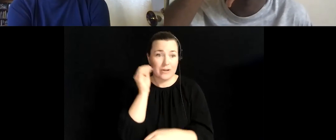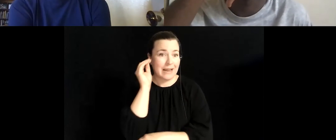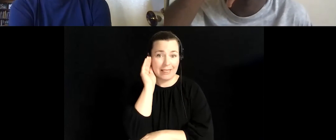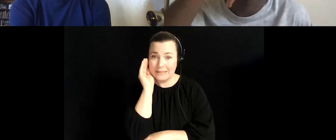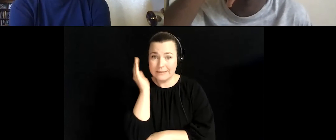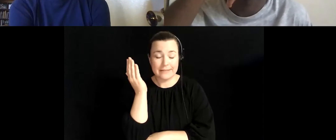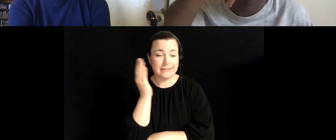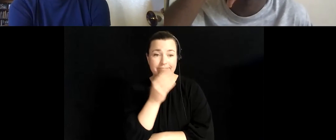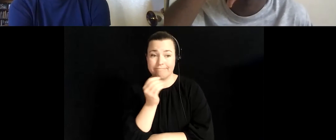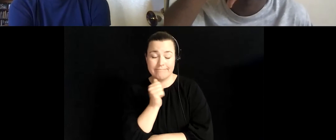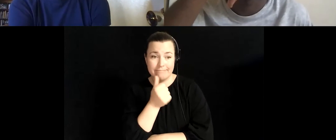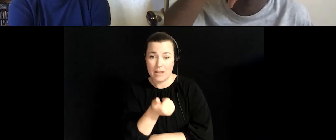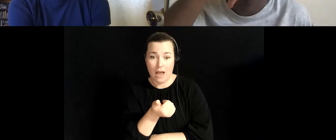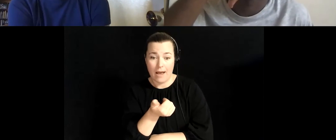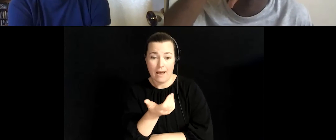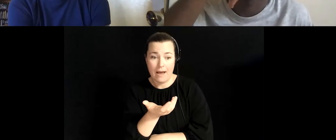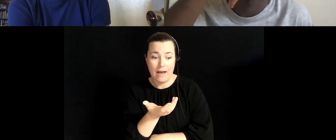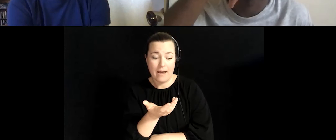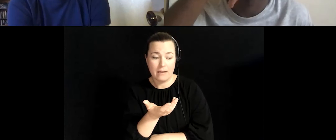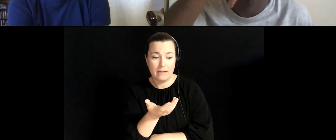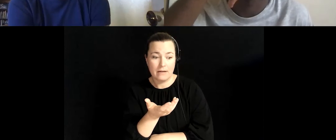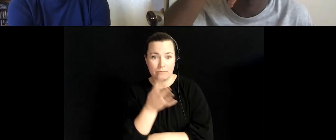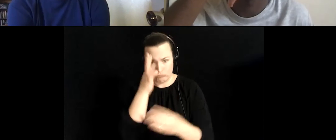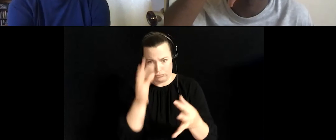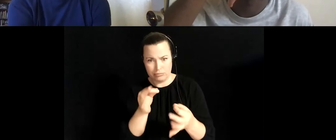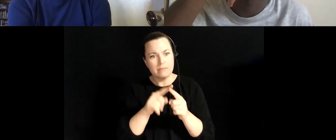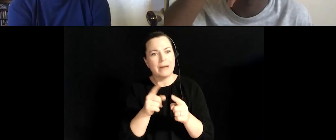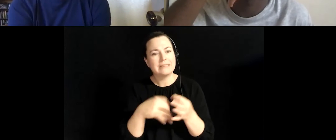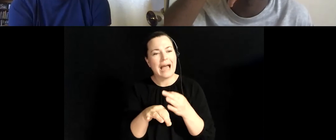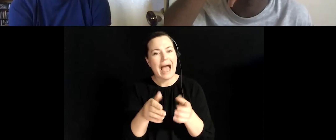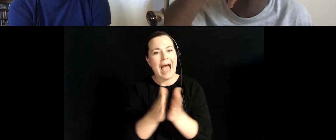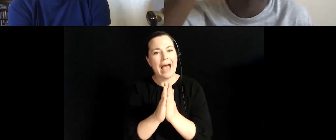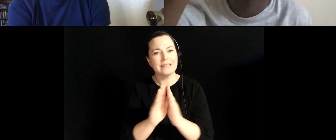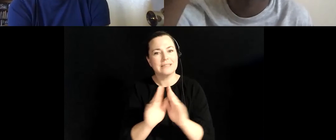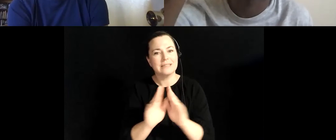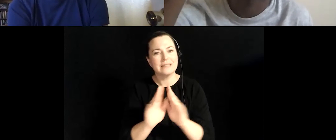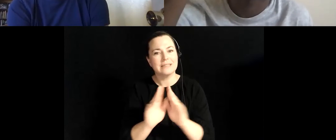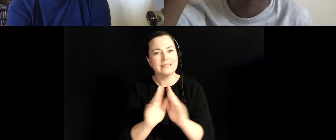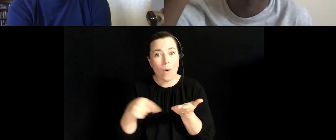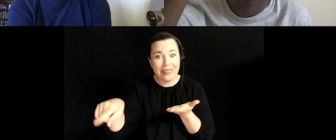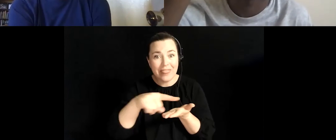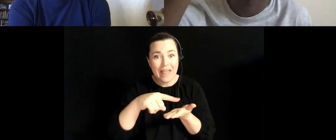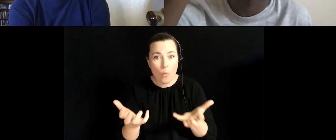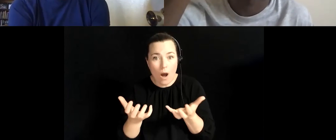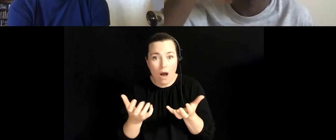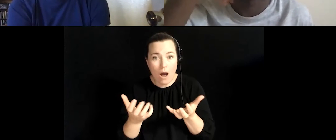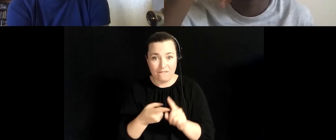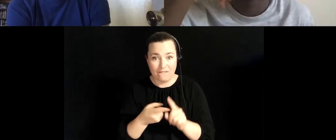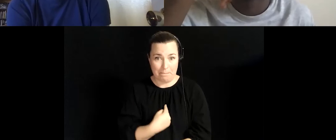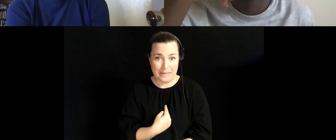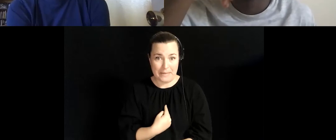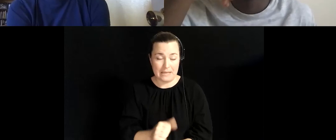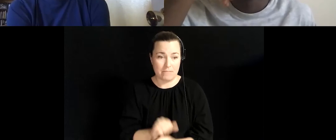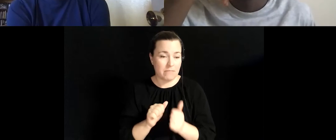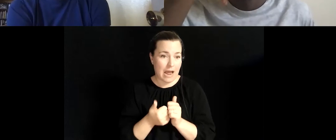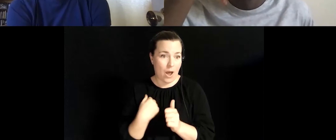and ask people what they want from me, on how we can